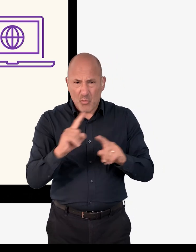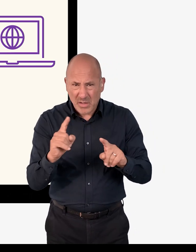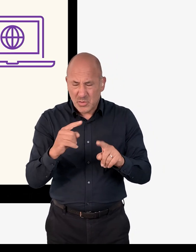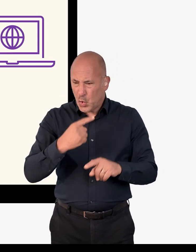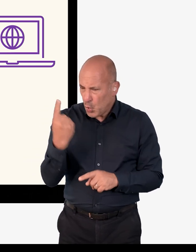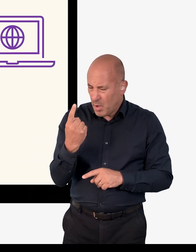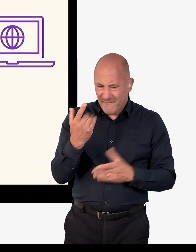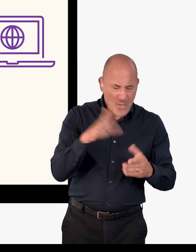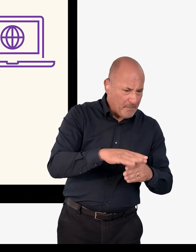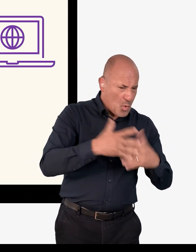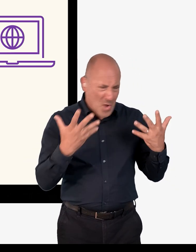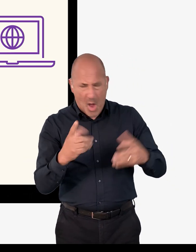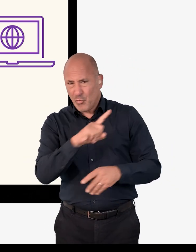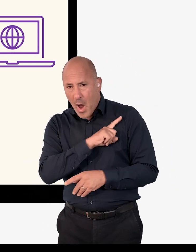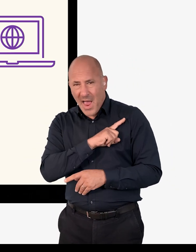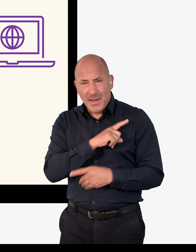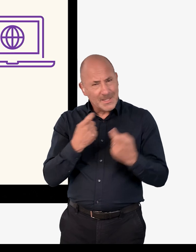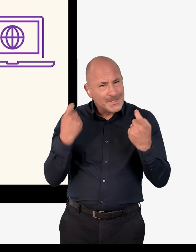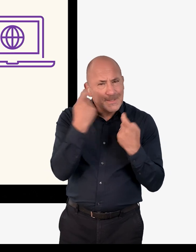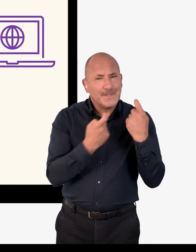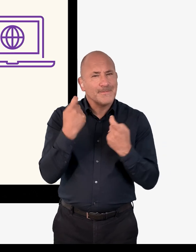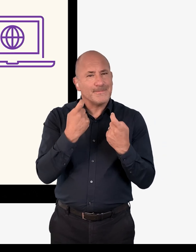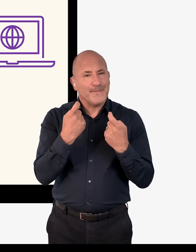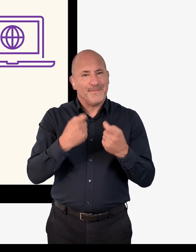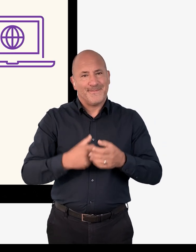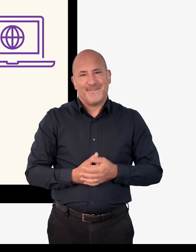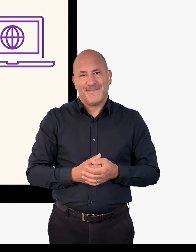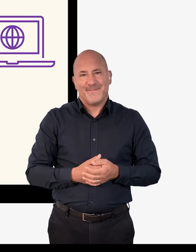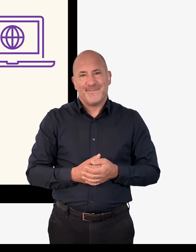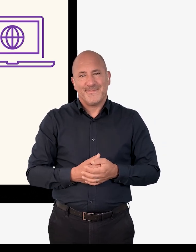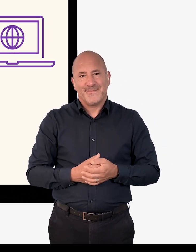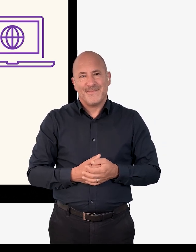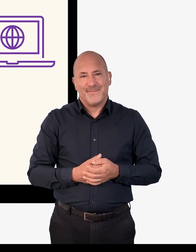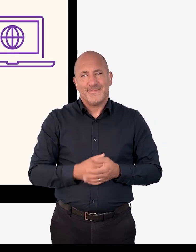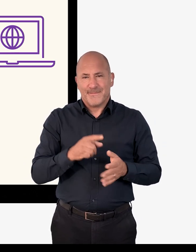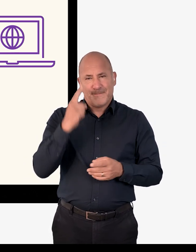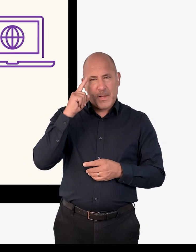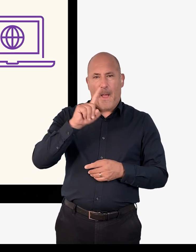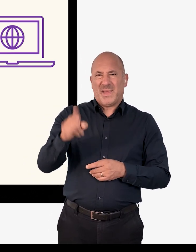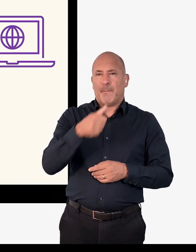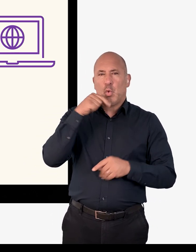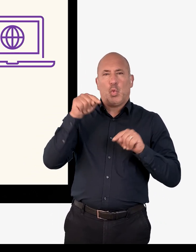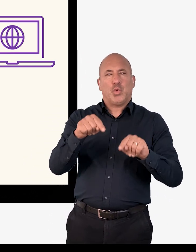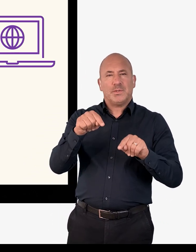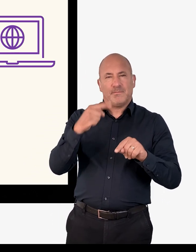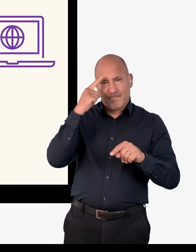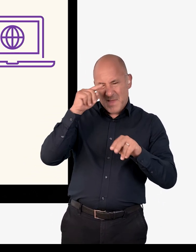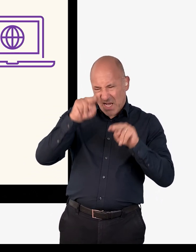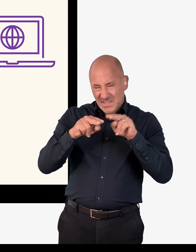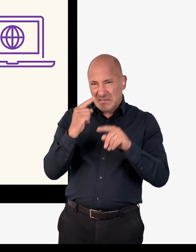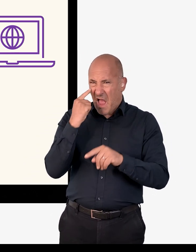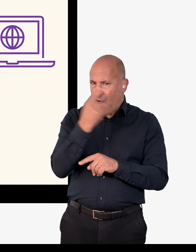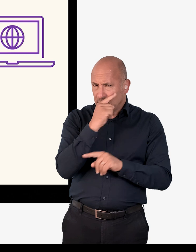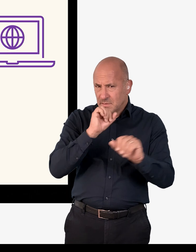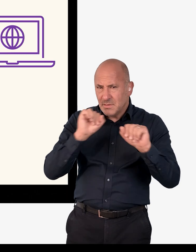there likely to be resistance? Who from and why? Take time to assess and evidence the